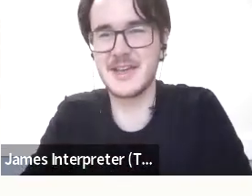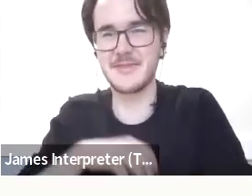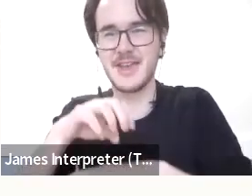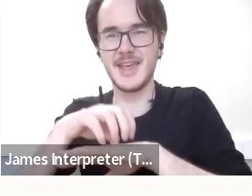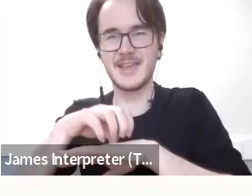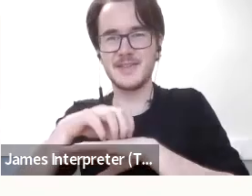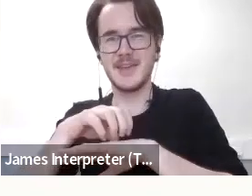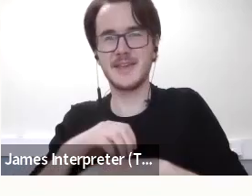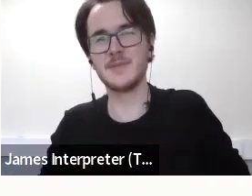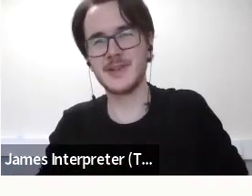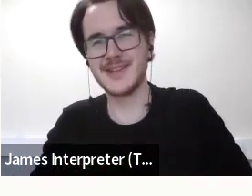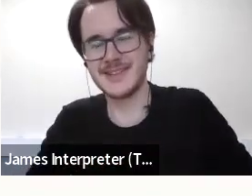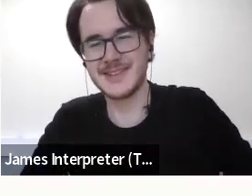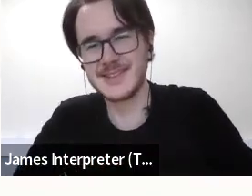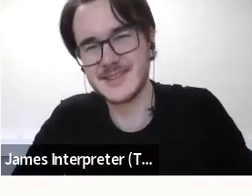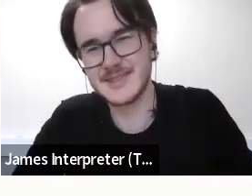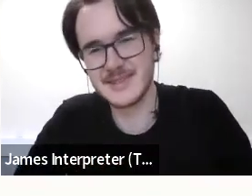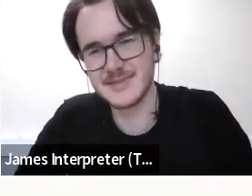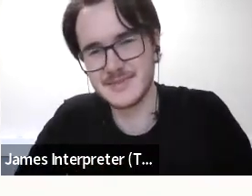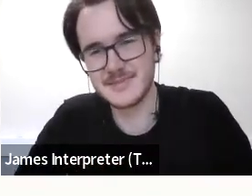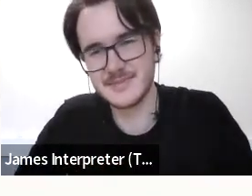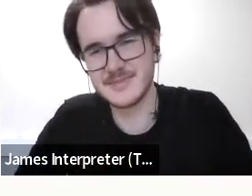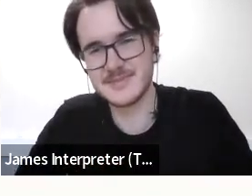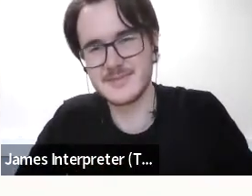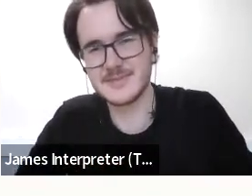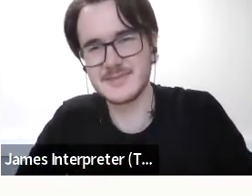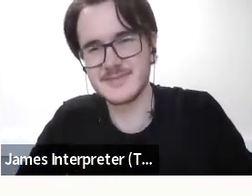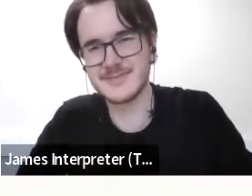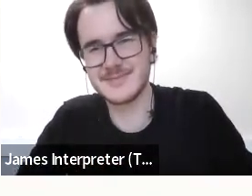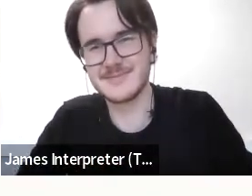That's a sign for cake. Cake. Well done.